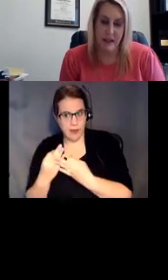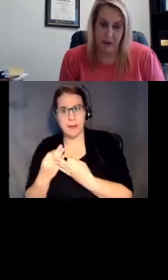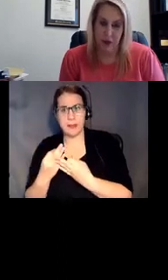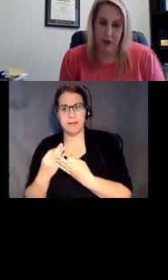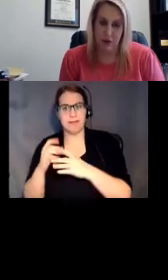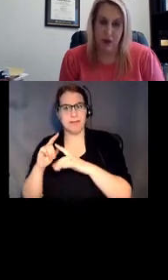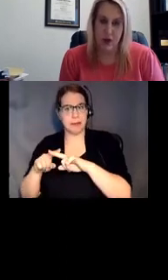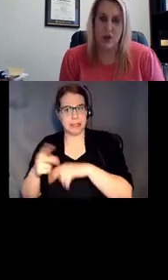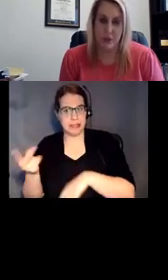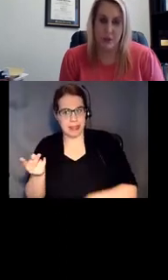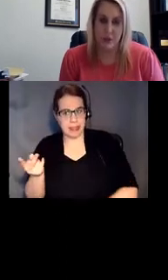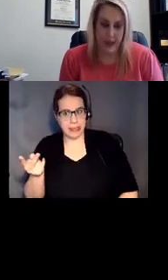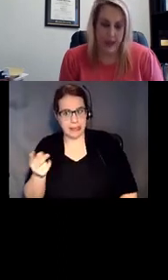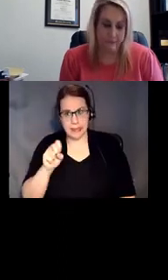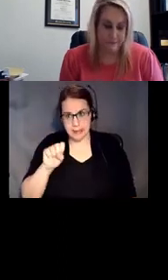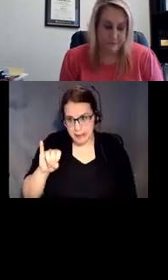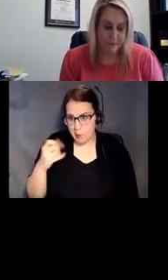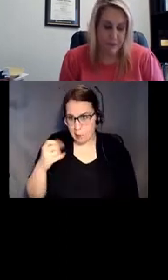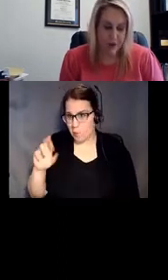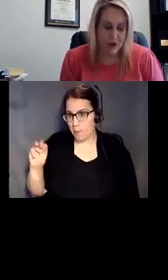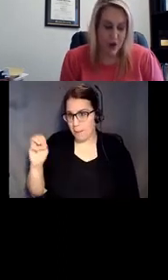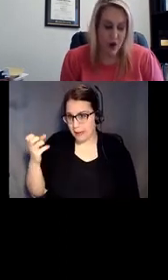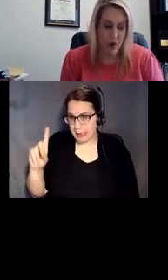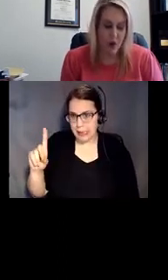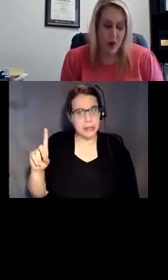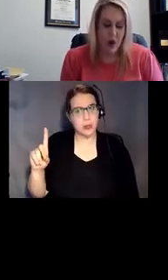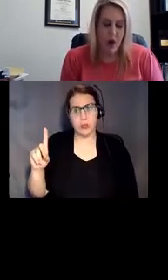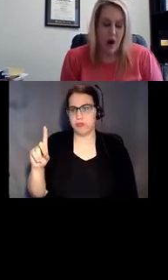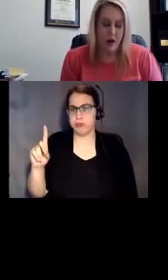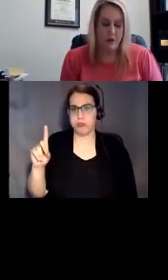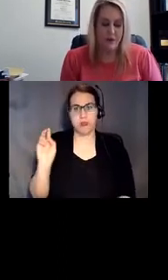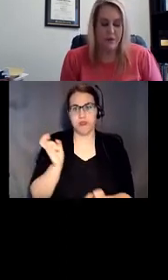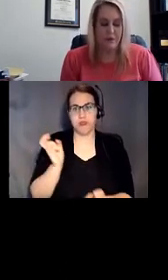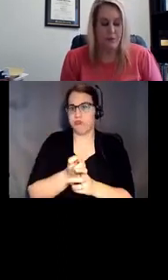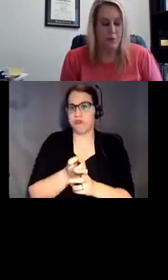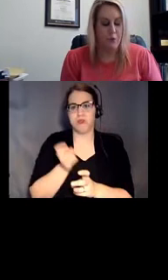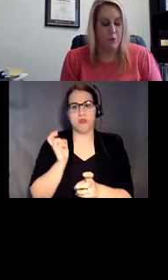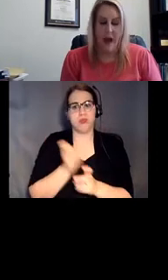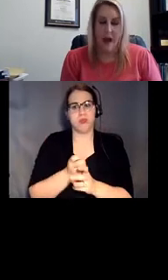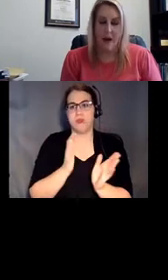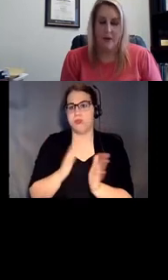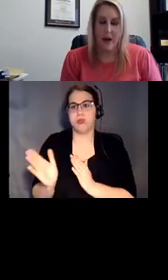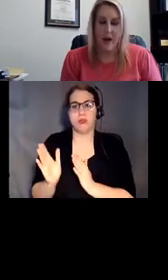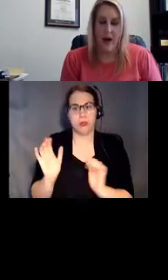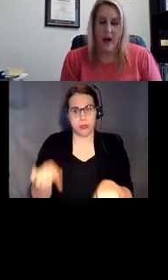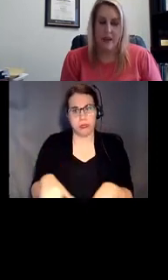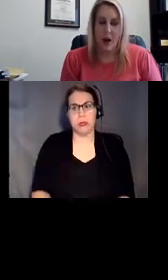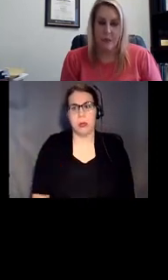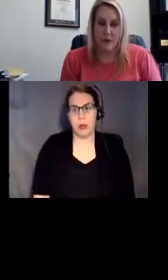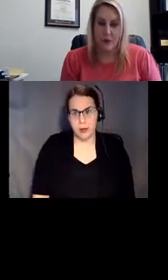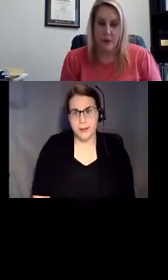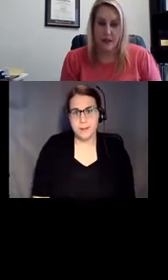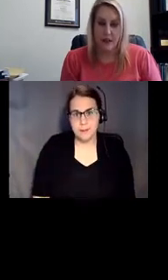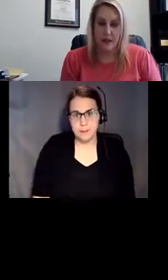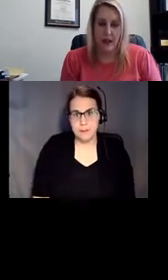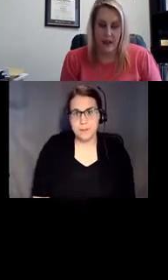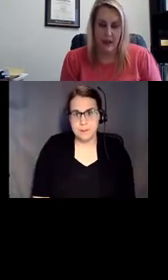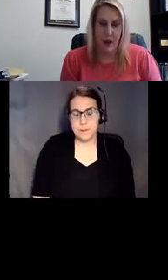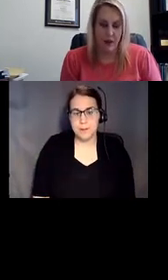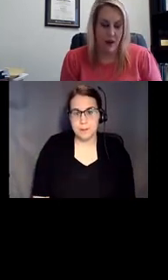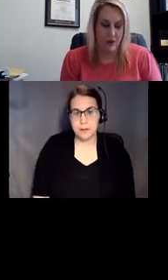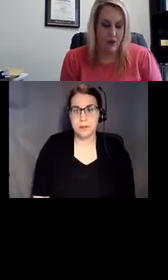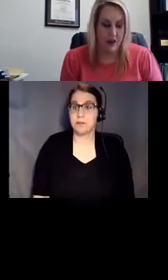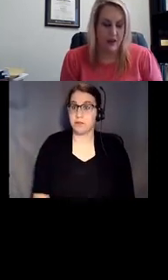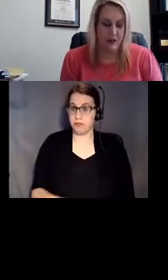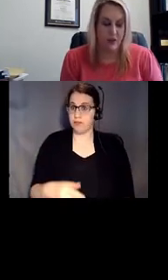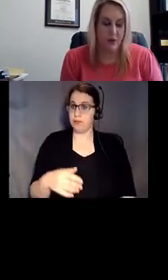really difficult to plan. So we have had the opportunity in